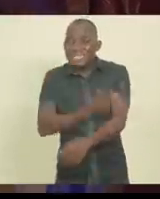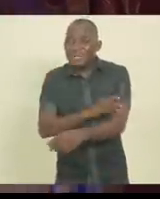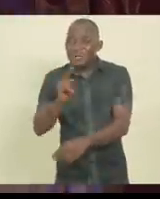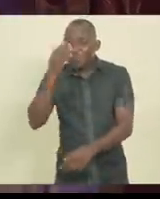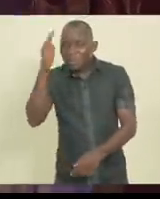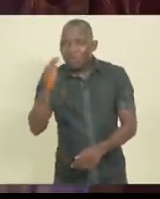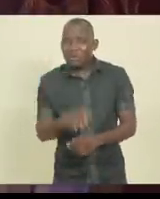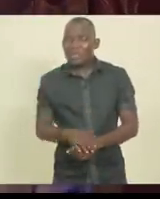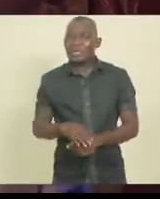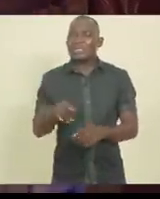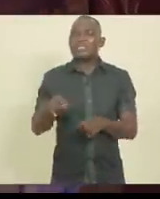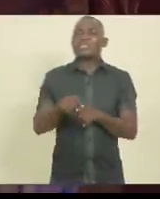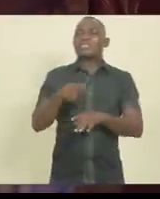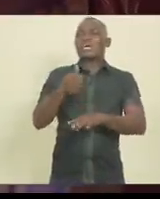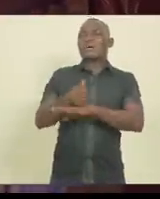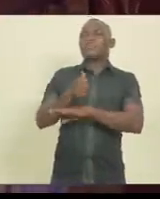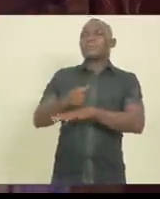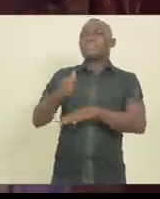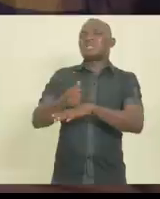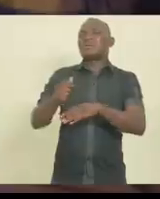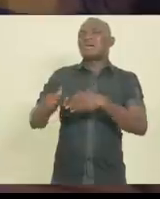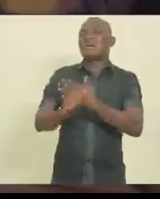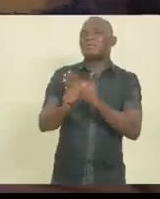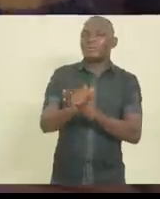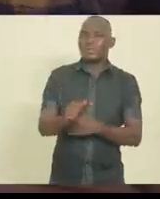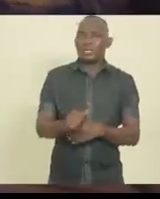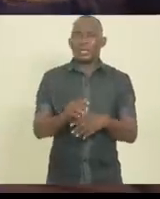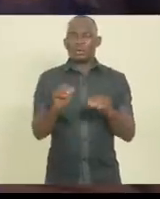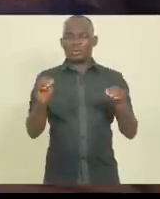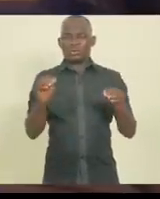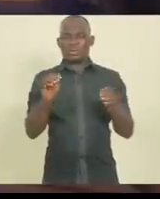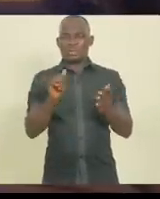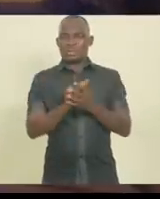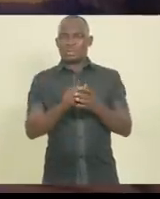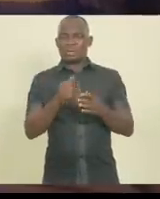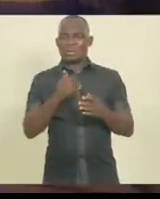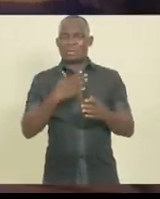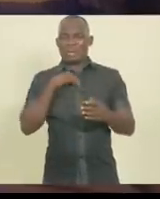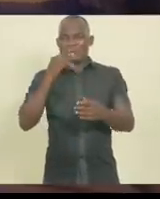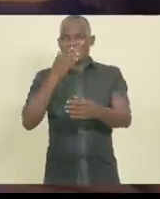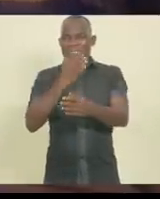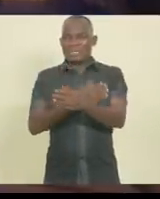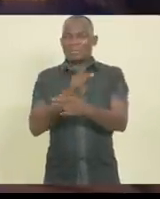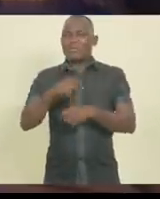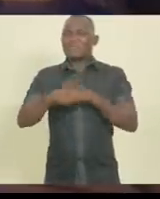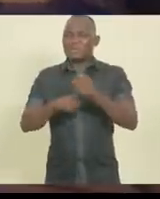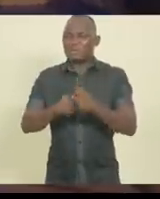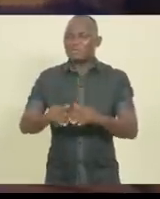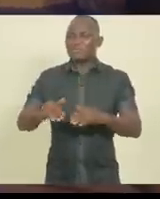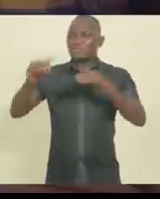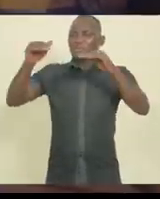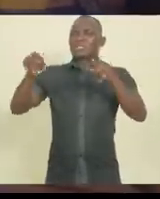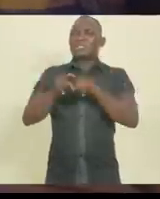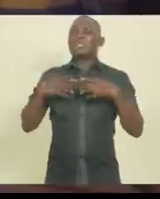He needs to toughen up and be a man. Be a man? Yes. He has to be an independent man. Independent? He's just a boy. But he will grow to be a